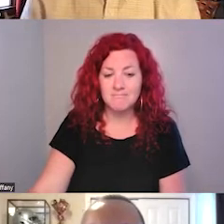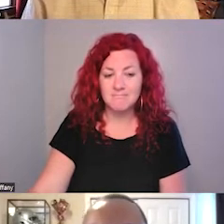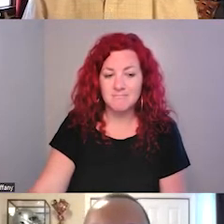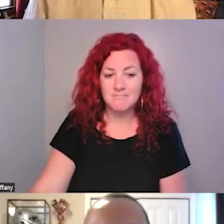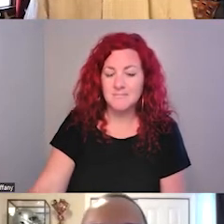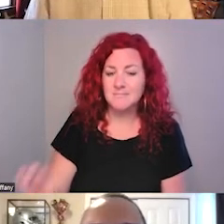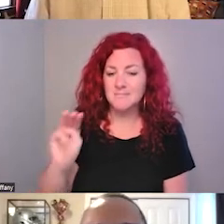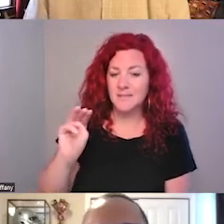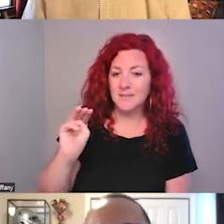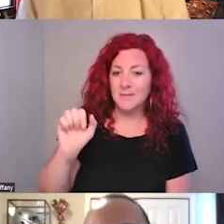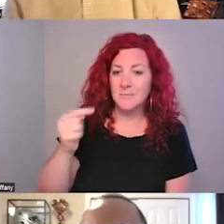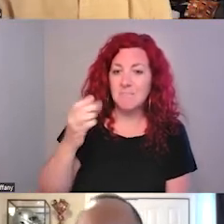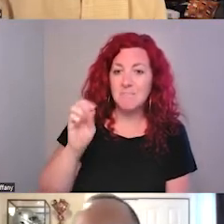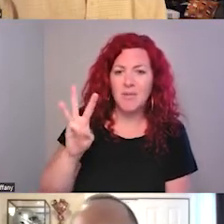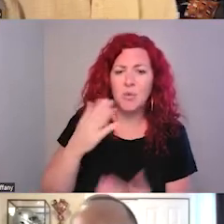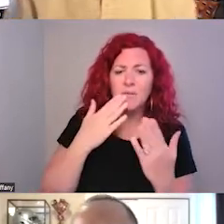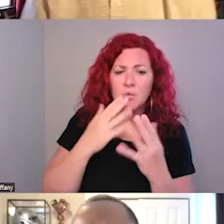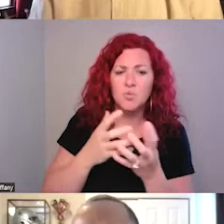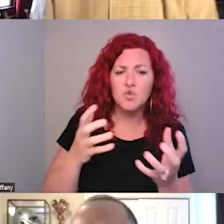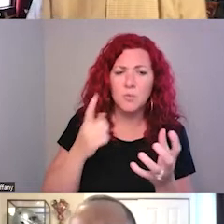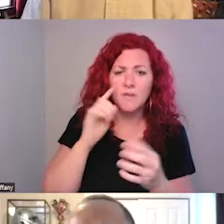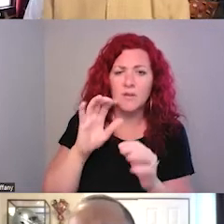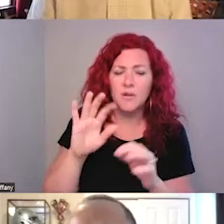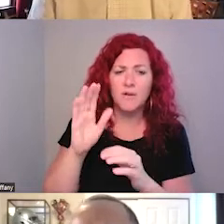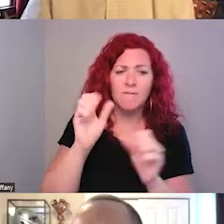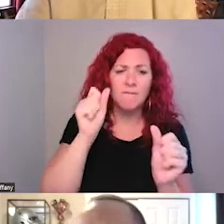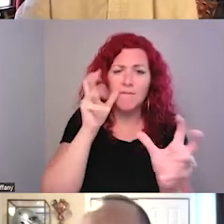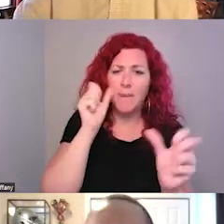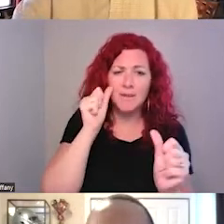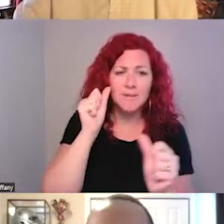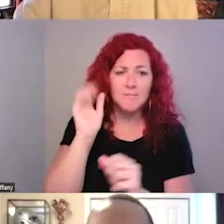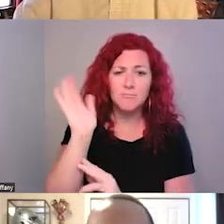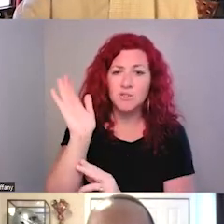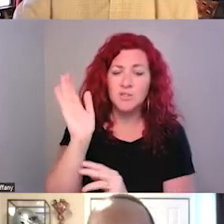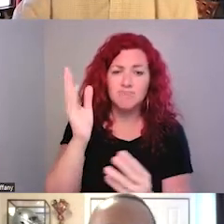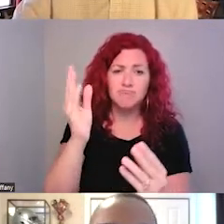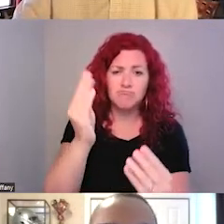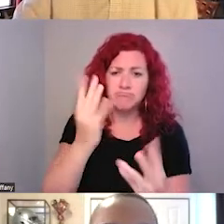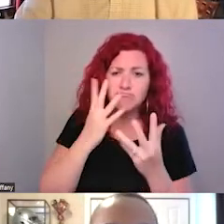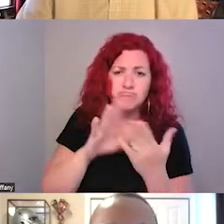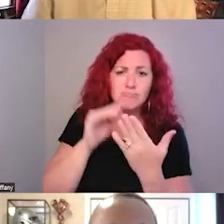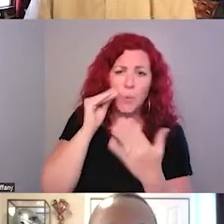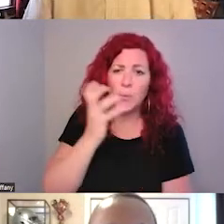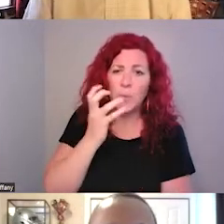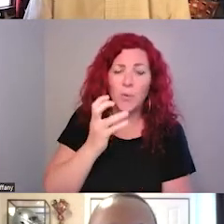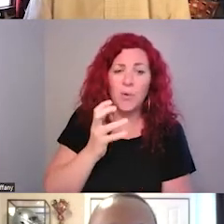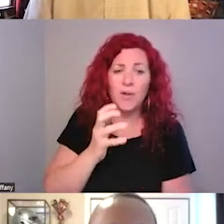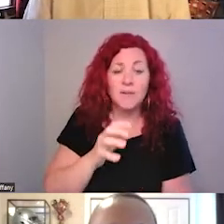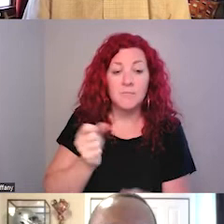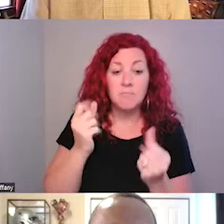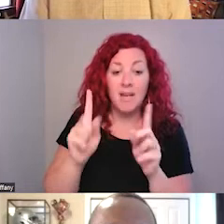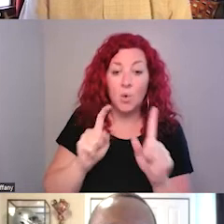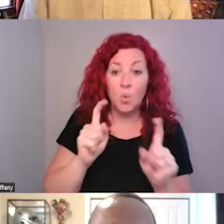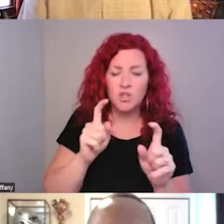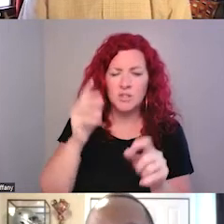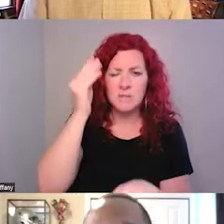Matthew, thank you so much for your fabulous presentation. It was so informative. As I was listening to it, several questions came